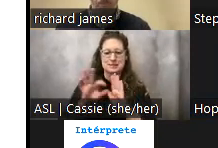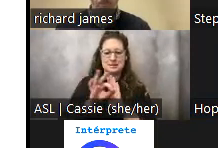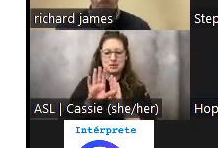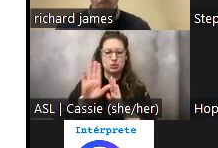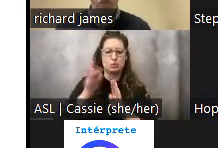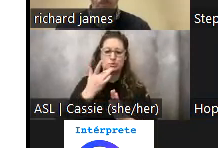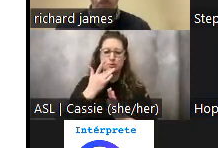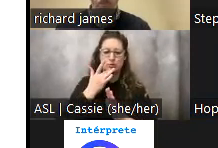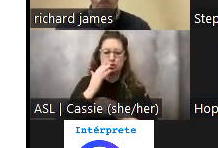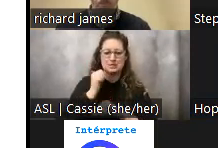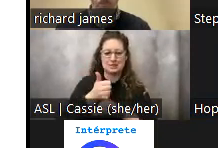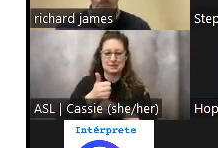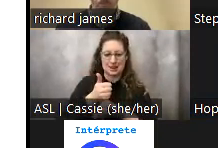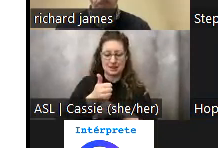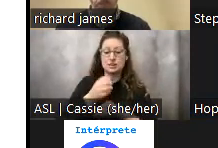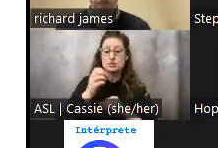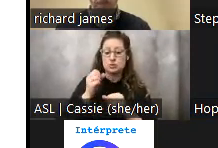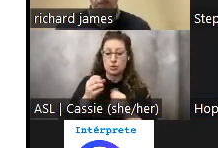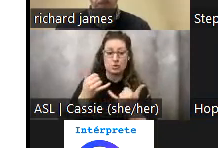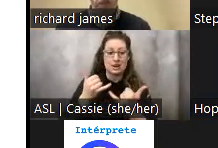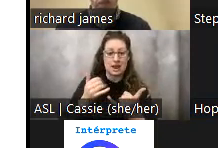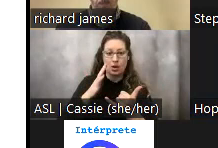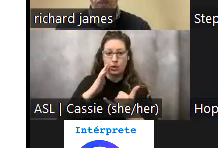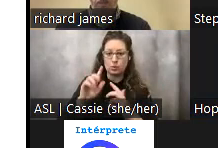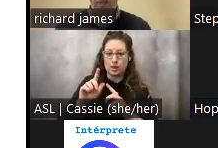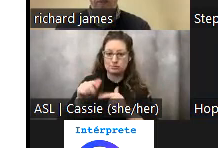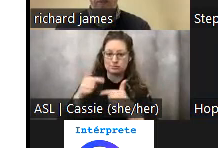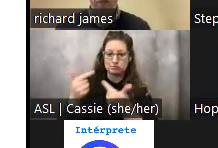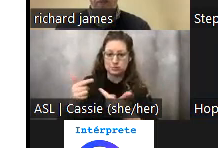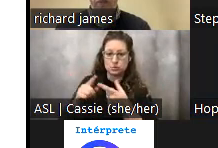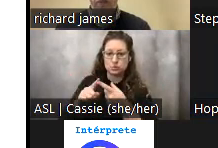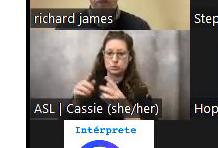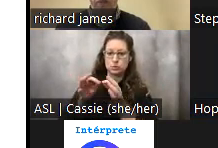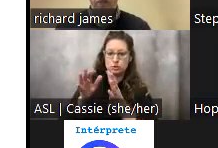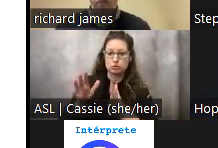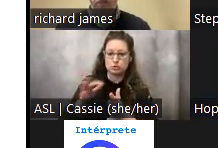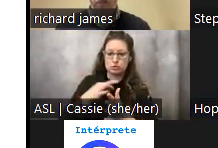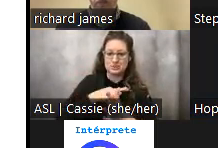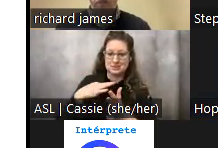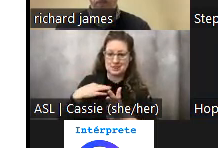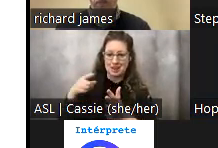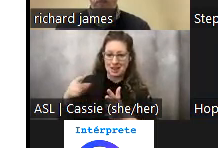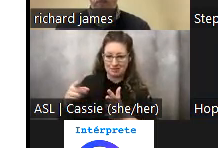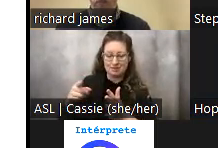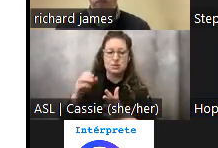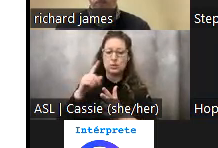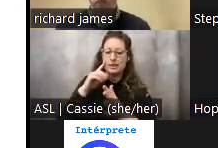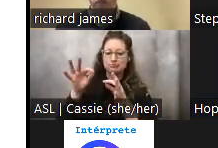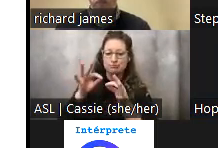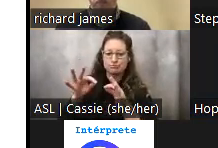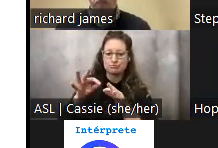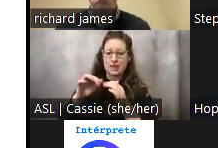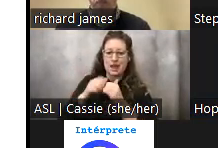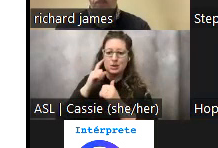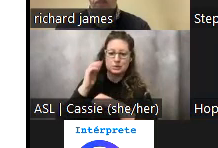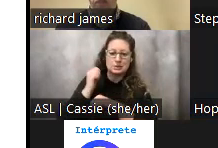over to our interpreter staff from Linguaficient to let everyone know how to access your